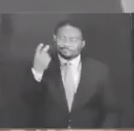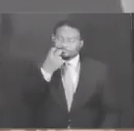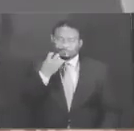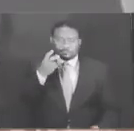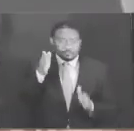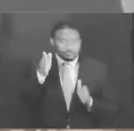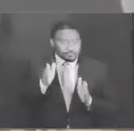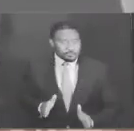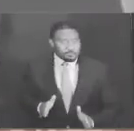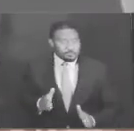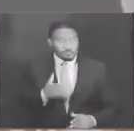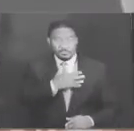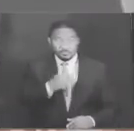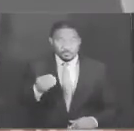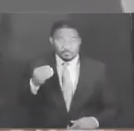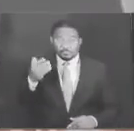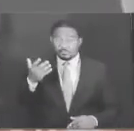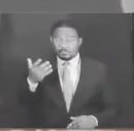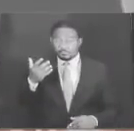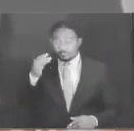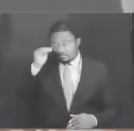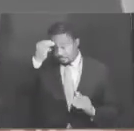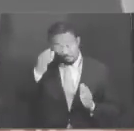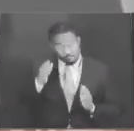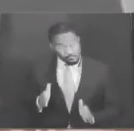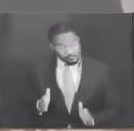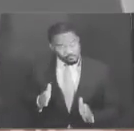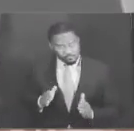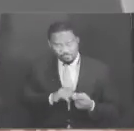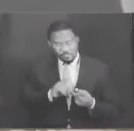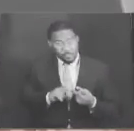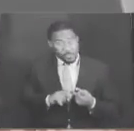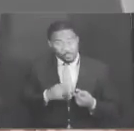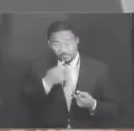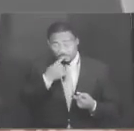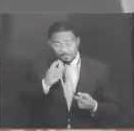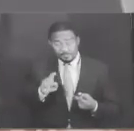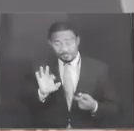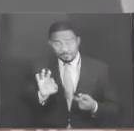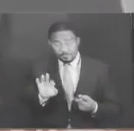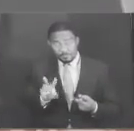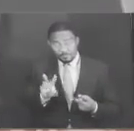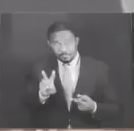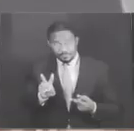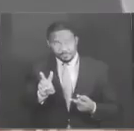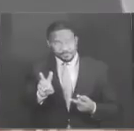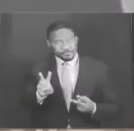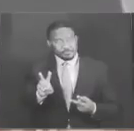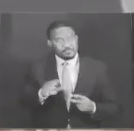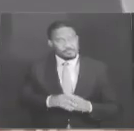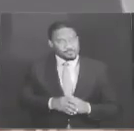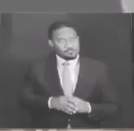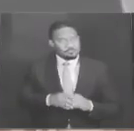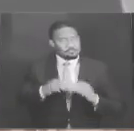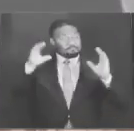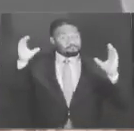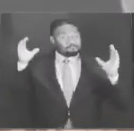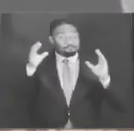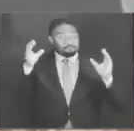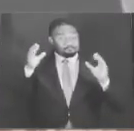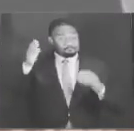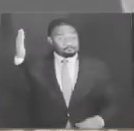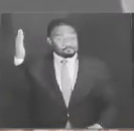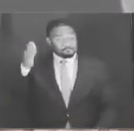and Minister. Then Order 92 is on ceremonial speech. Then